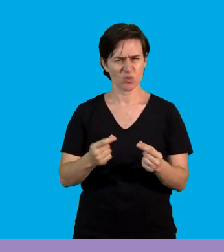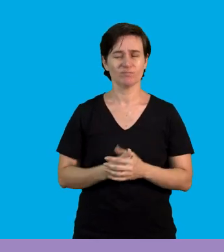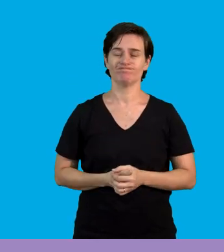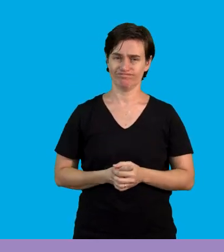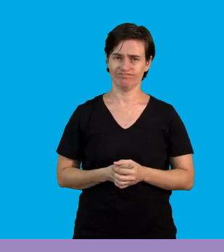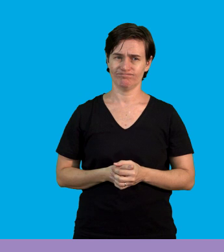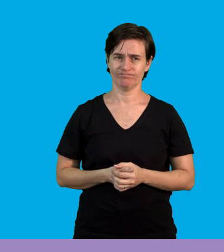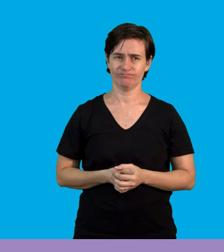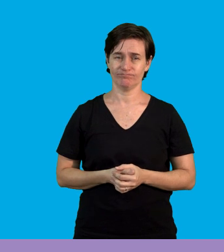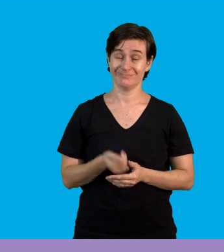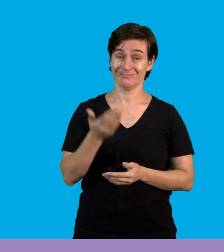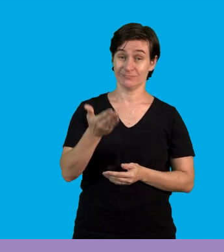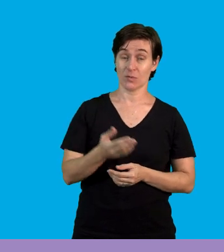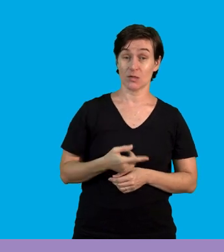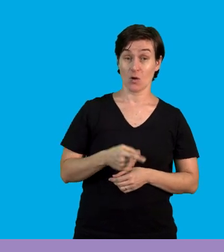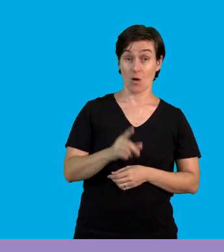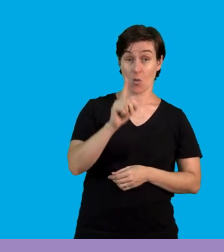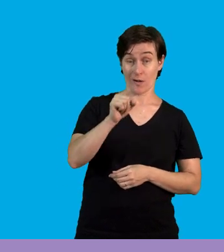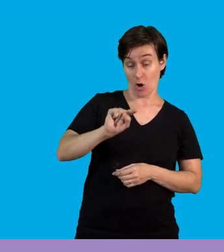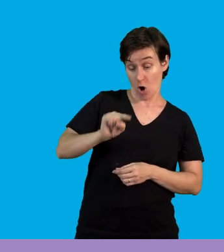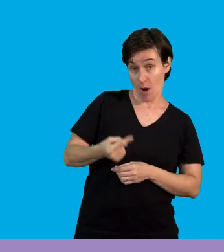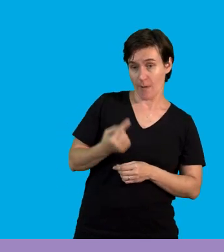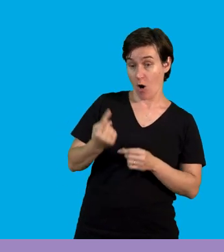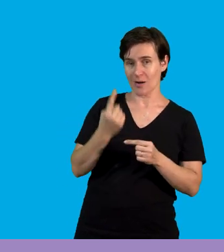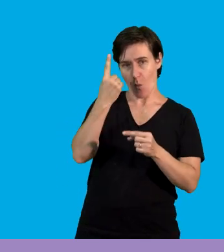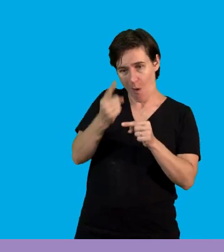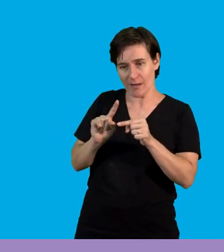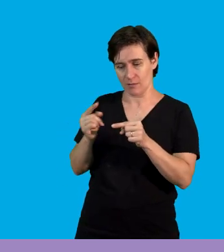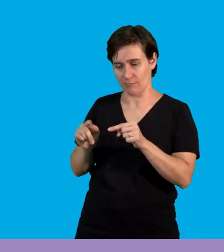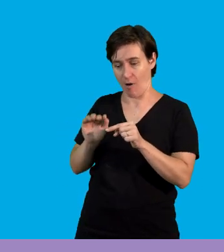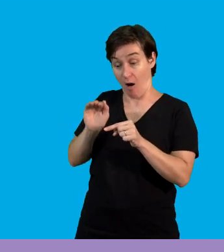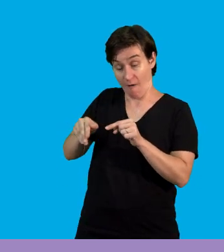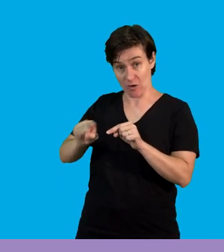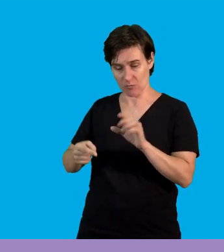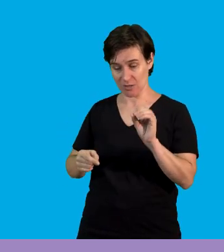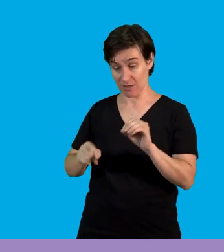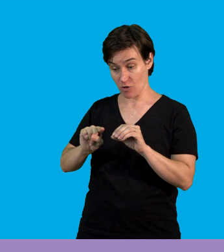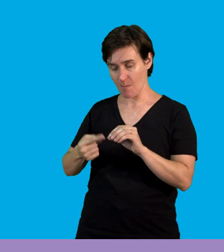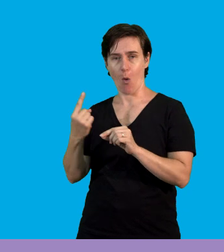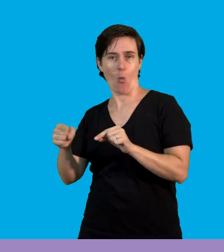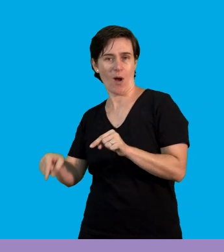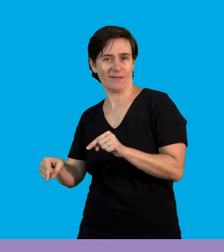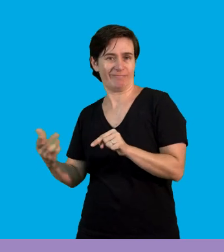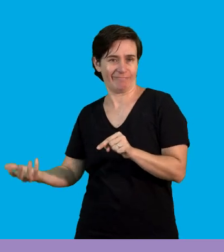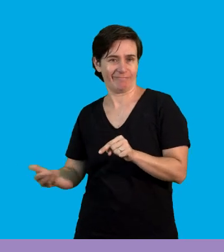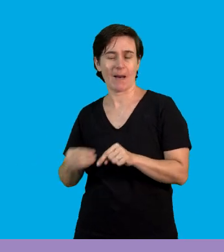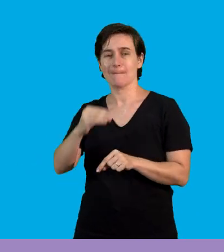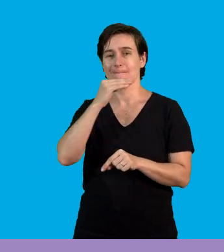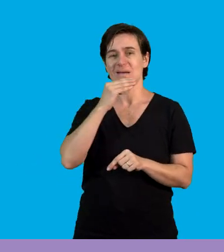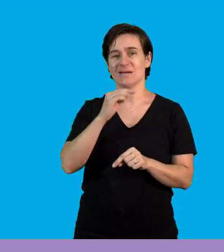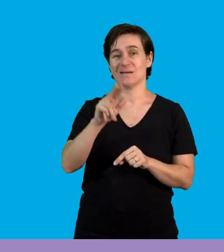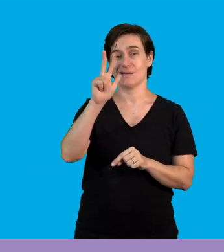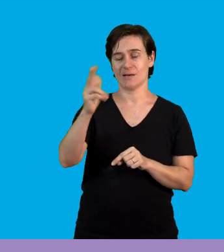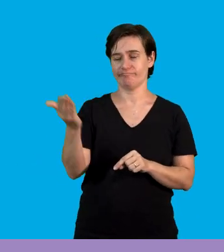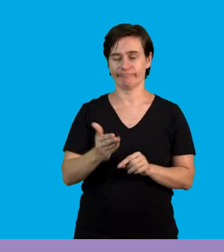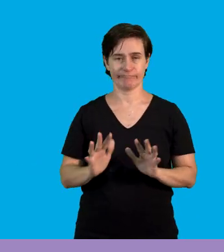method. There is only one decimal after the comma, so our denominator must be 10, so it will be